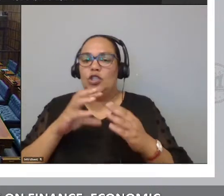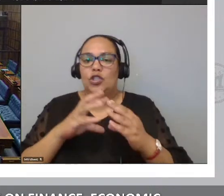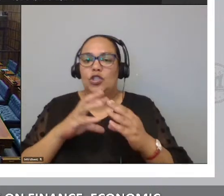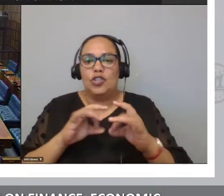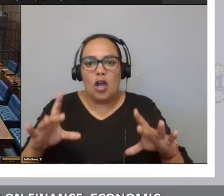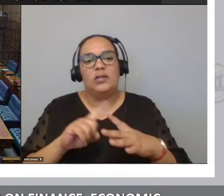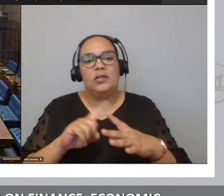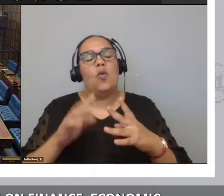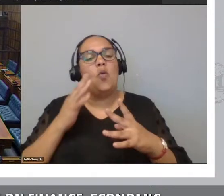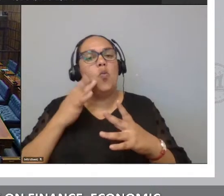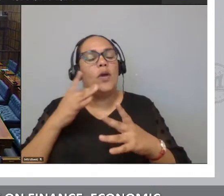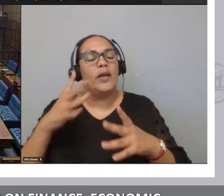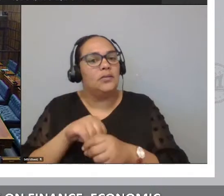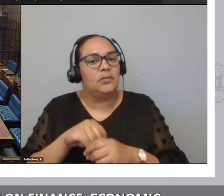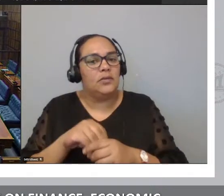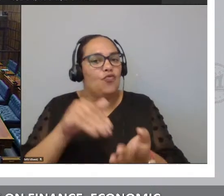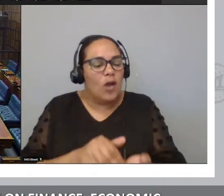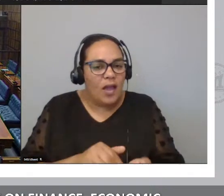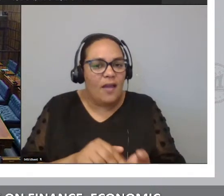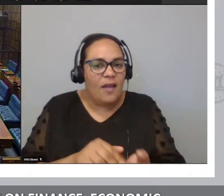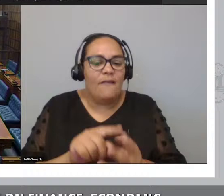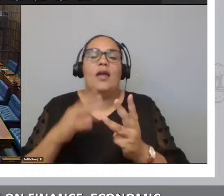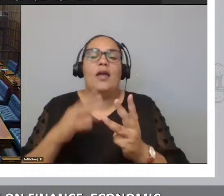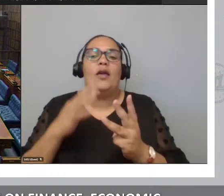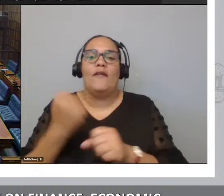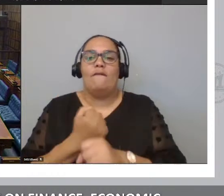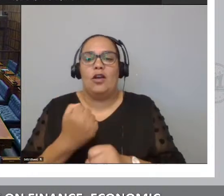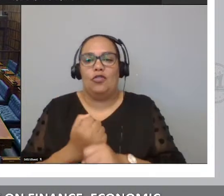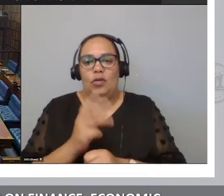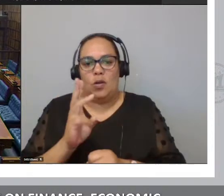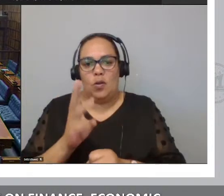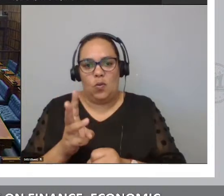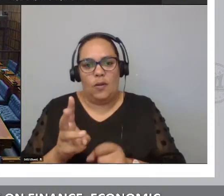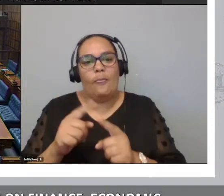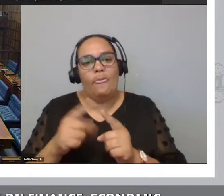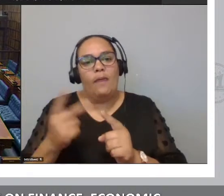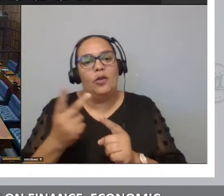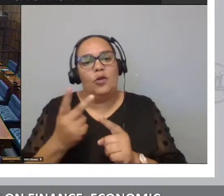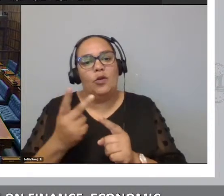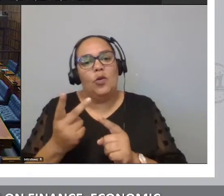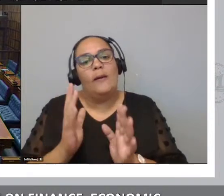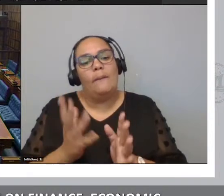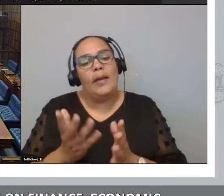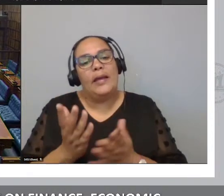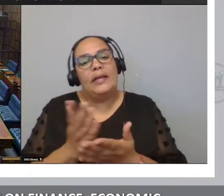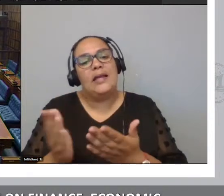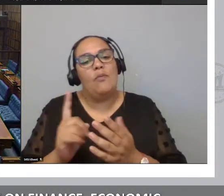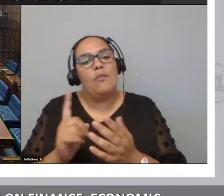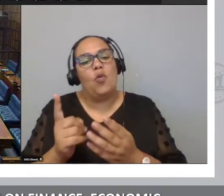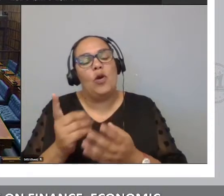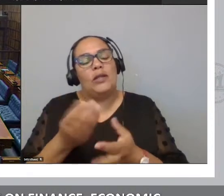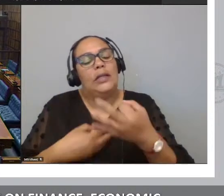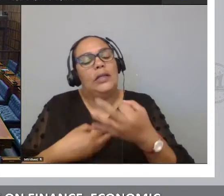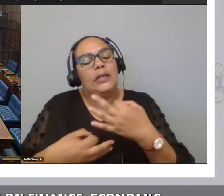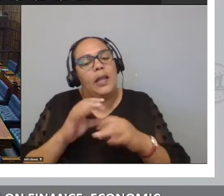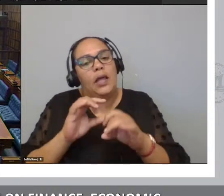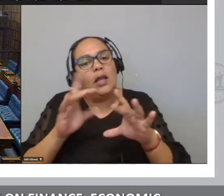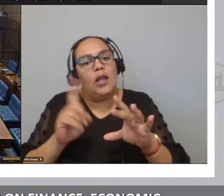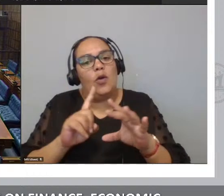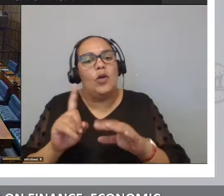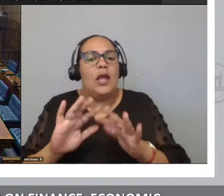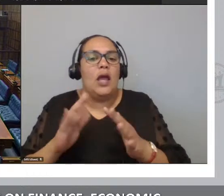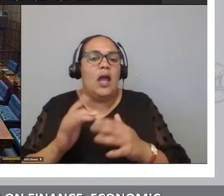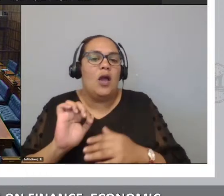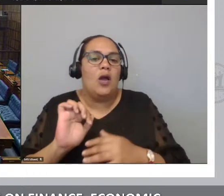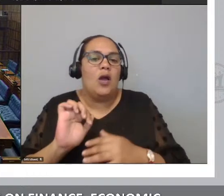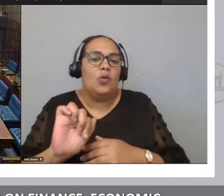to arrive and when will it be functional and then also just some sort of explanation specifically on on and how this will